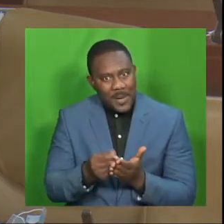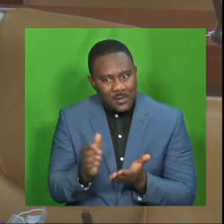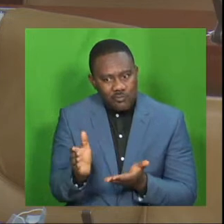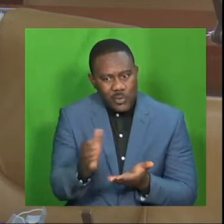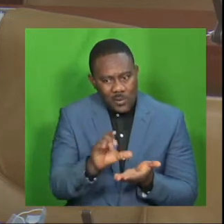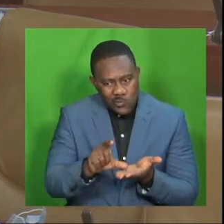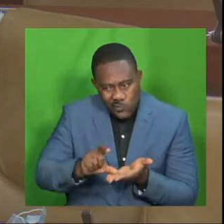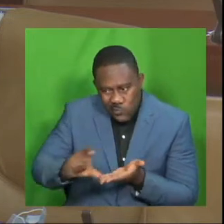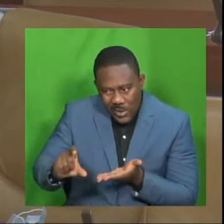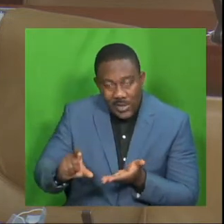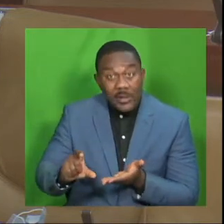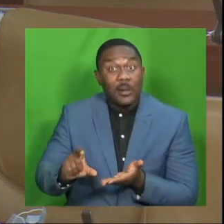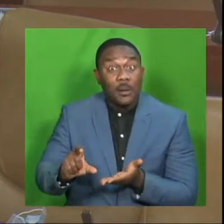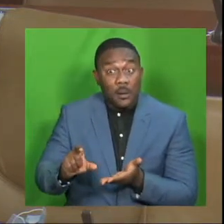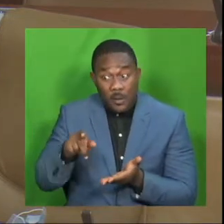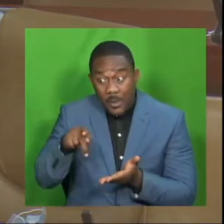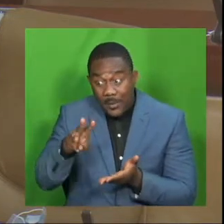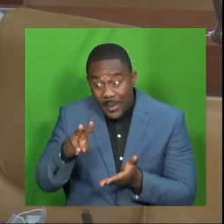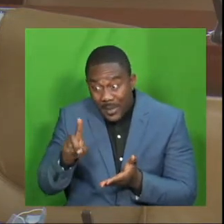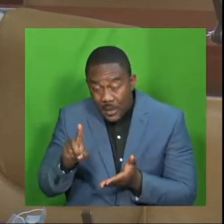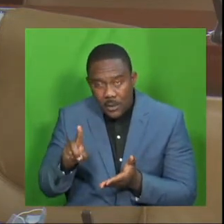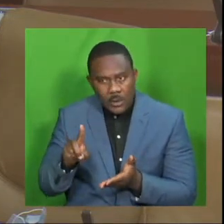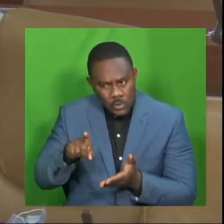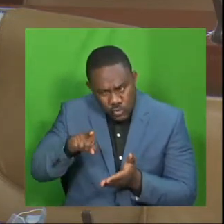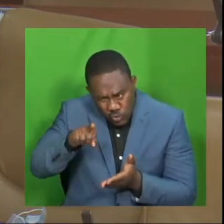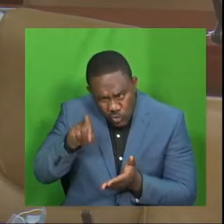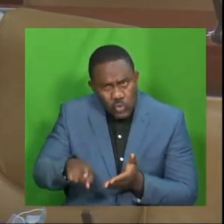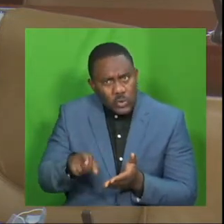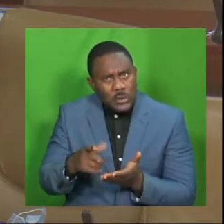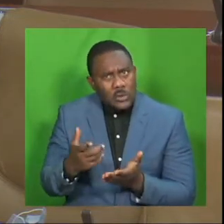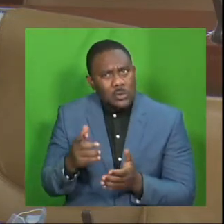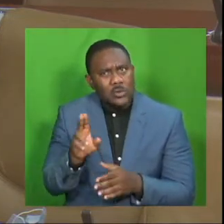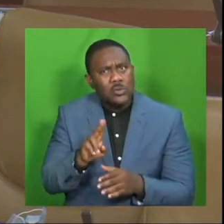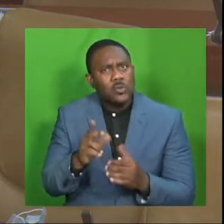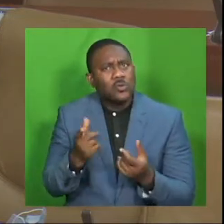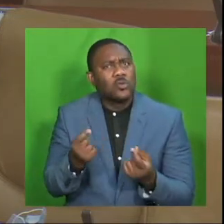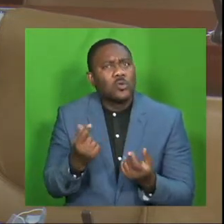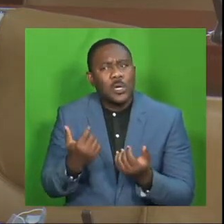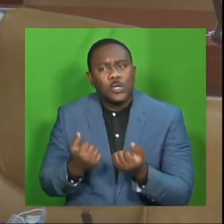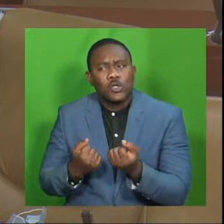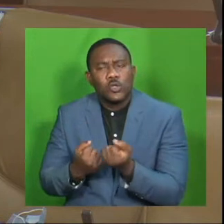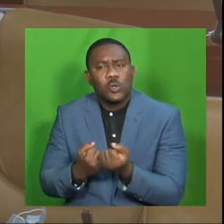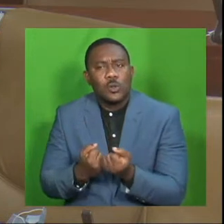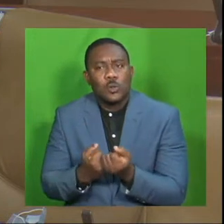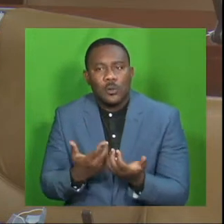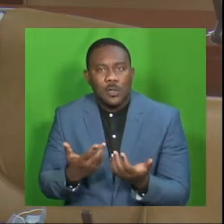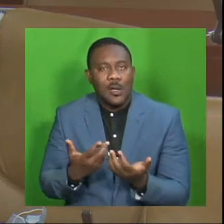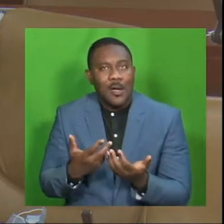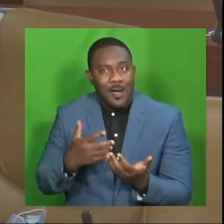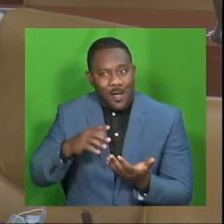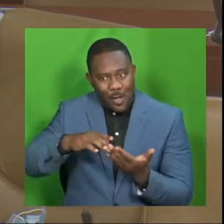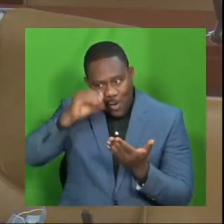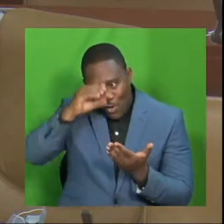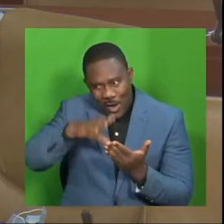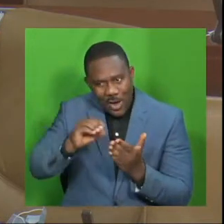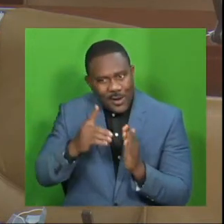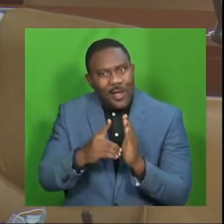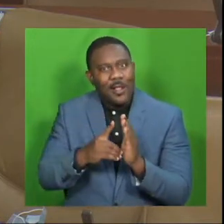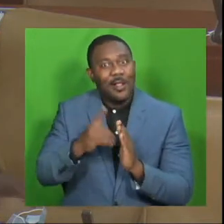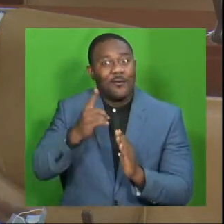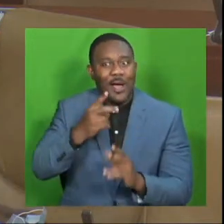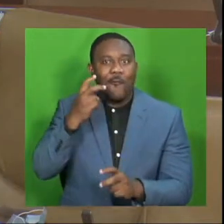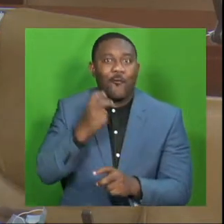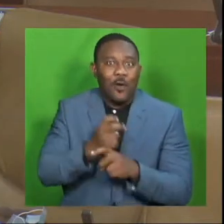to disabilities should be used to support children with learning and development